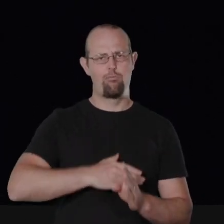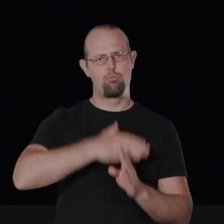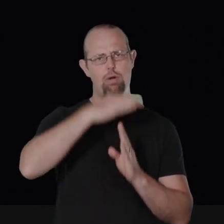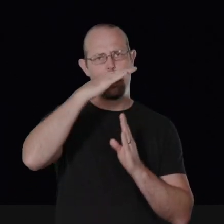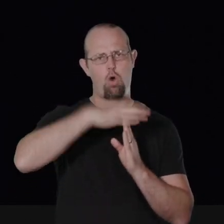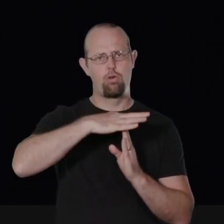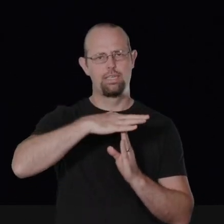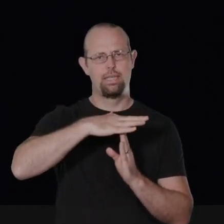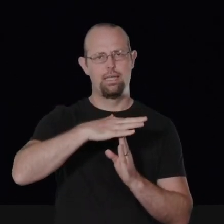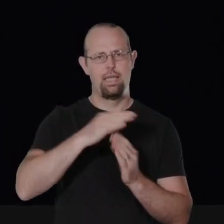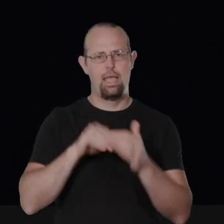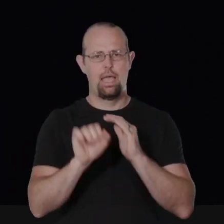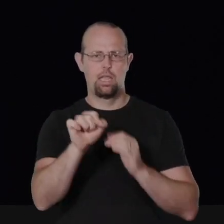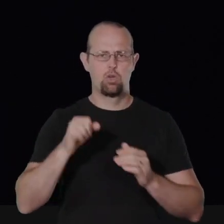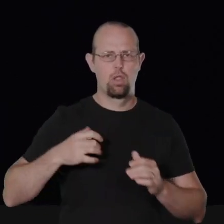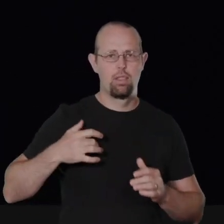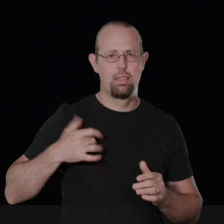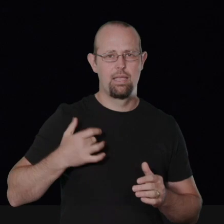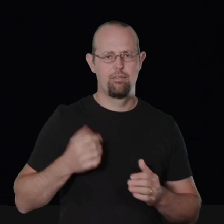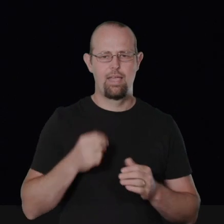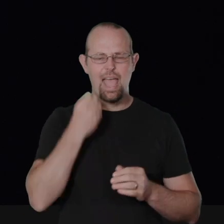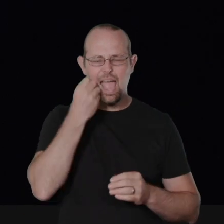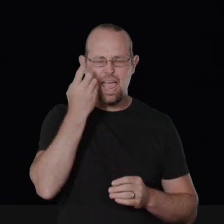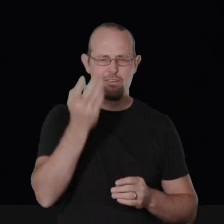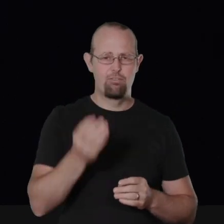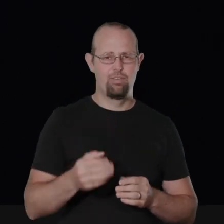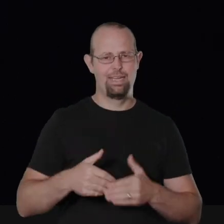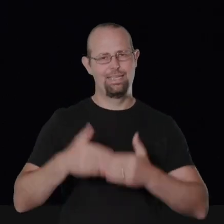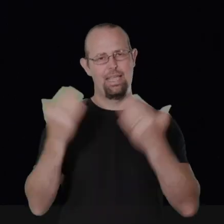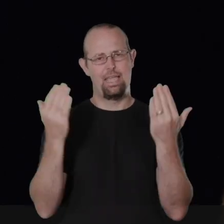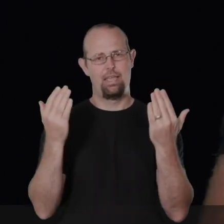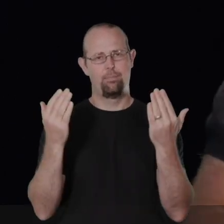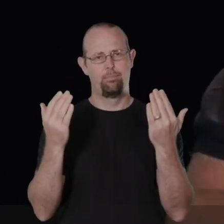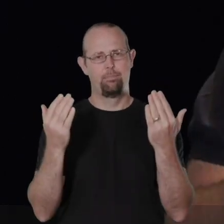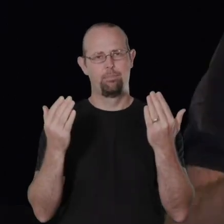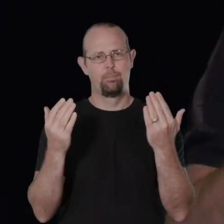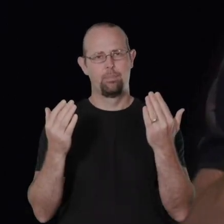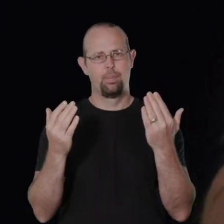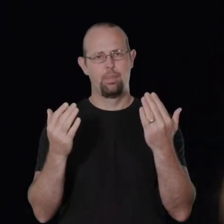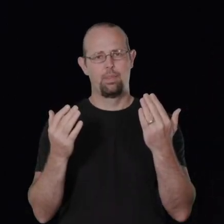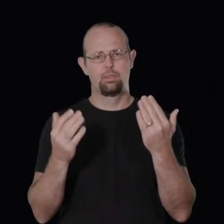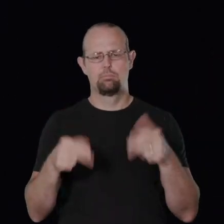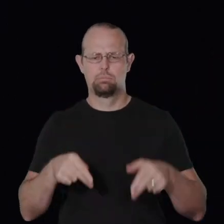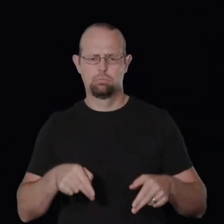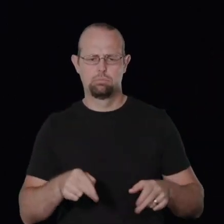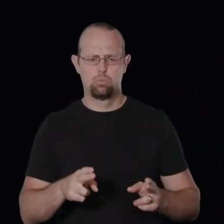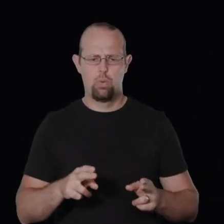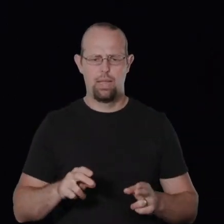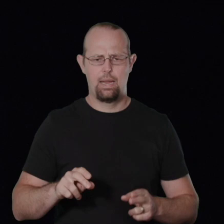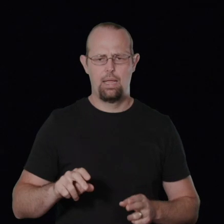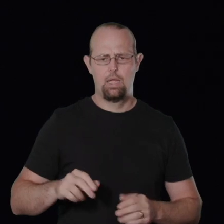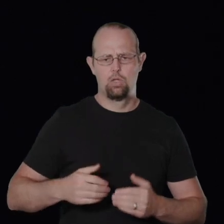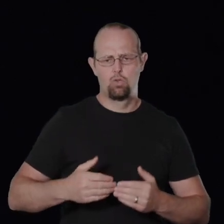life every single day? The secret to unlocking God's power for your